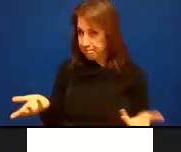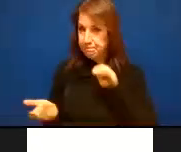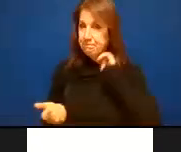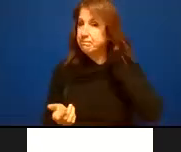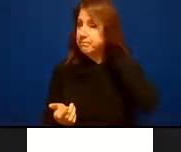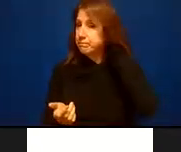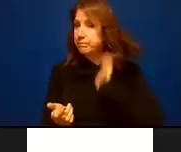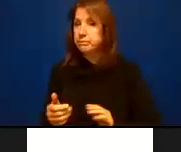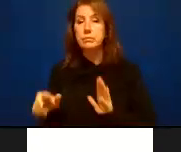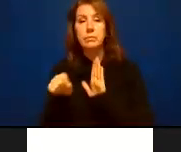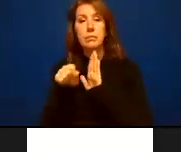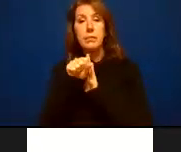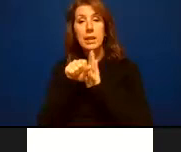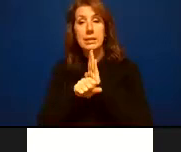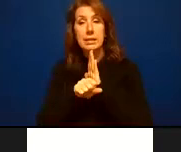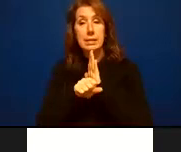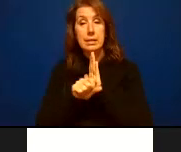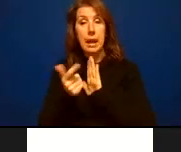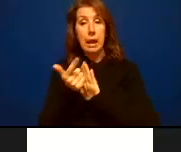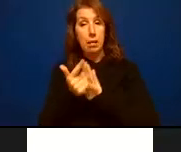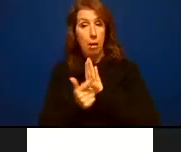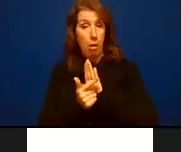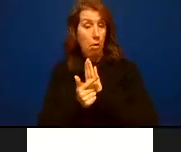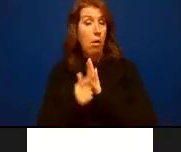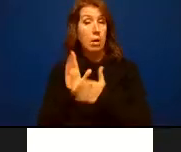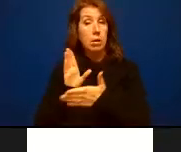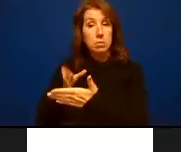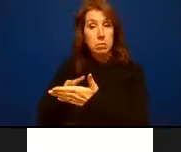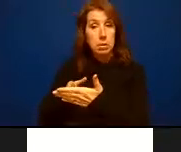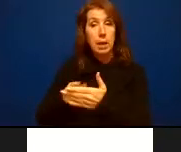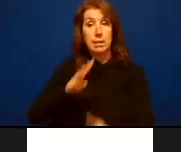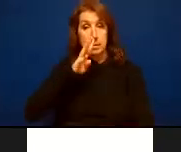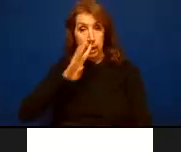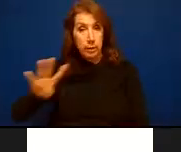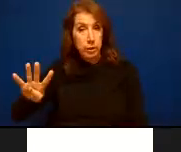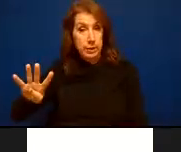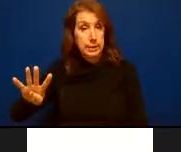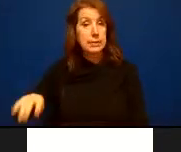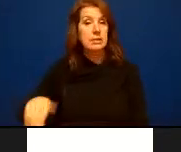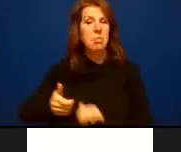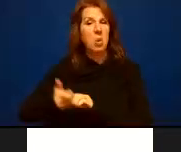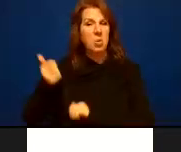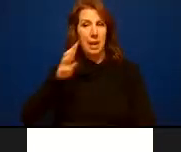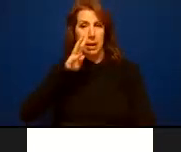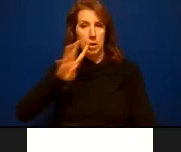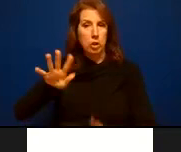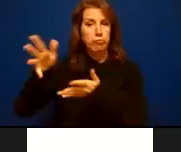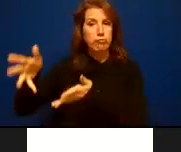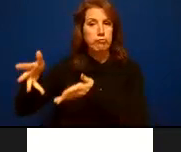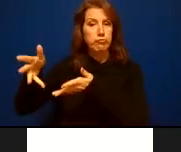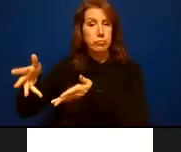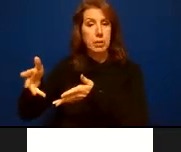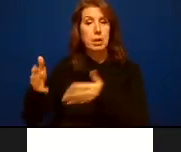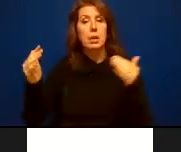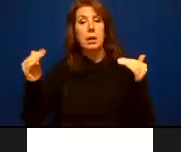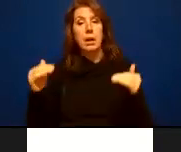There are state law claims in some cases, negligence claims primarily, and I mentioned there are criminal